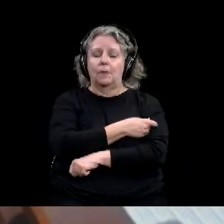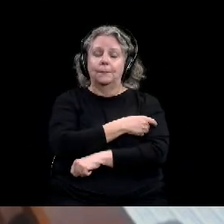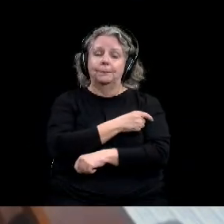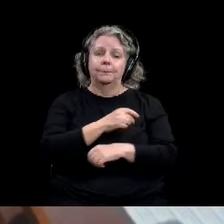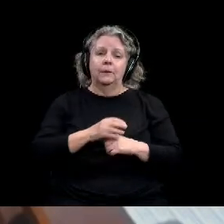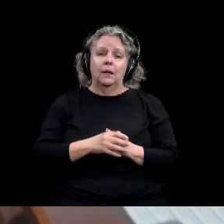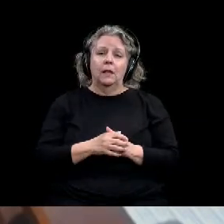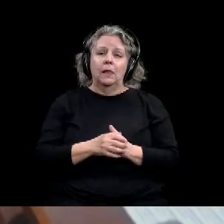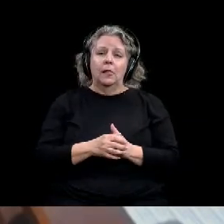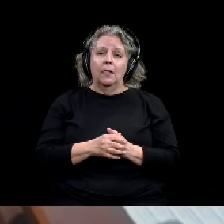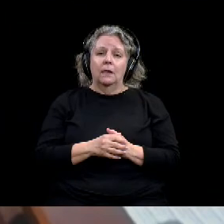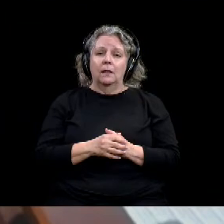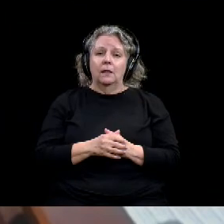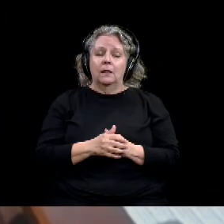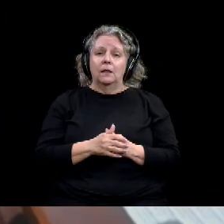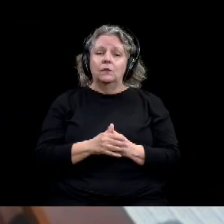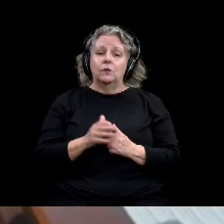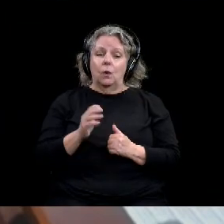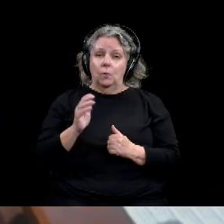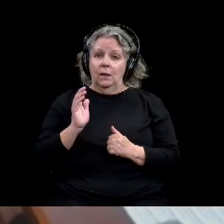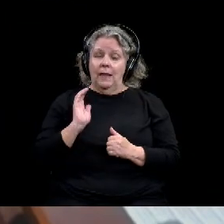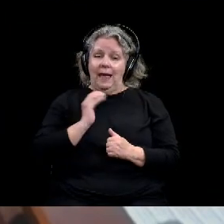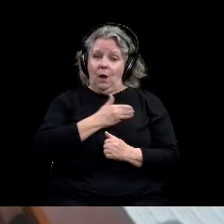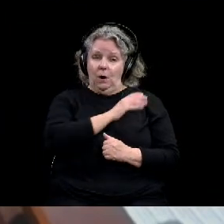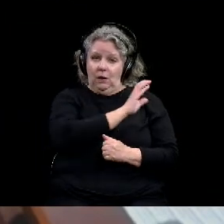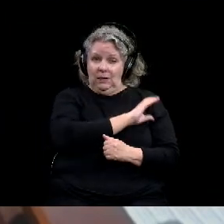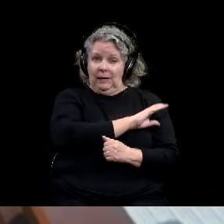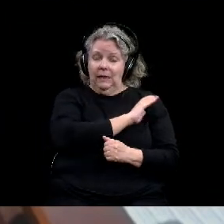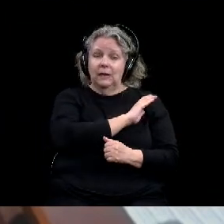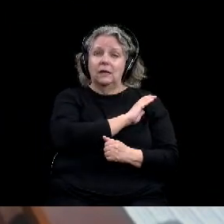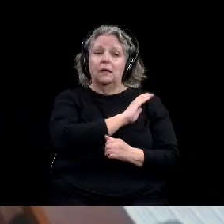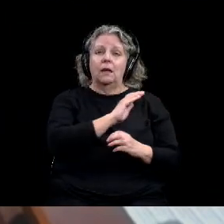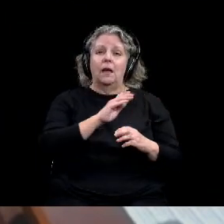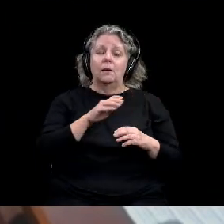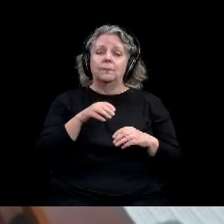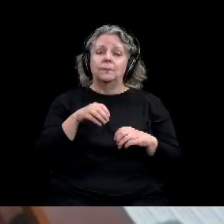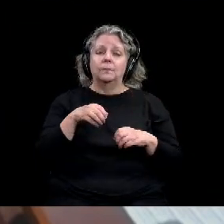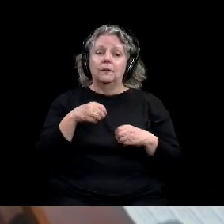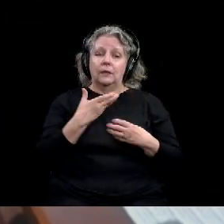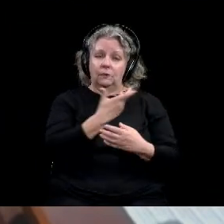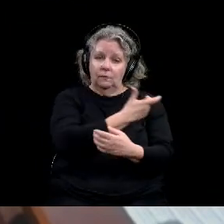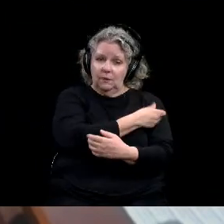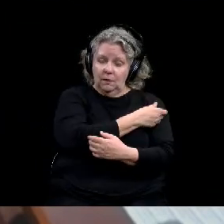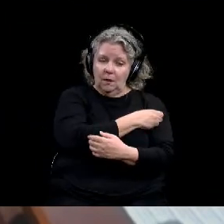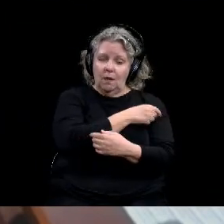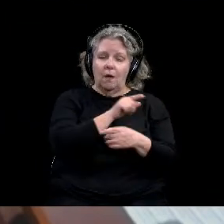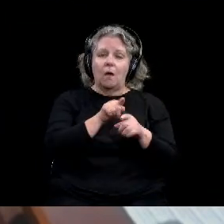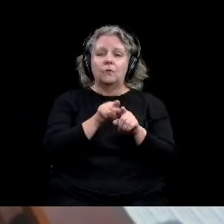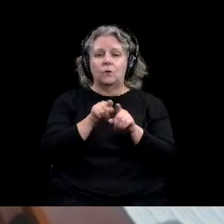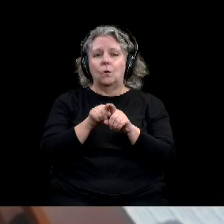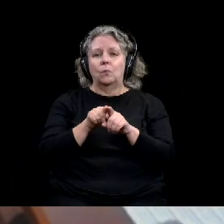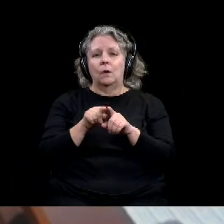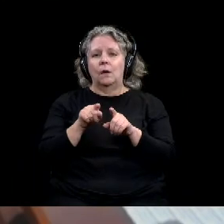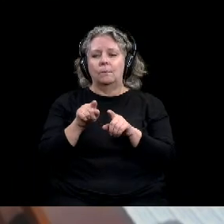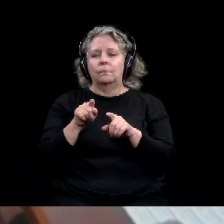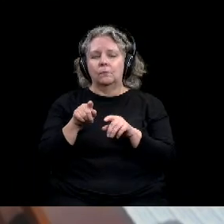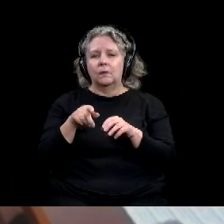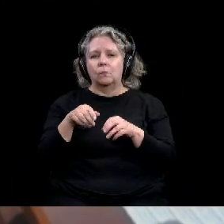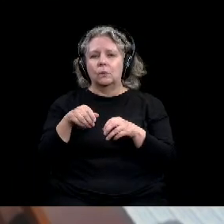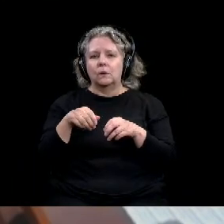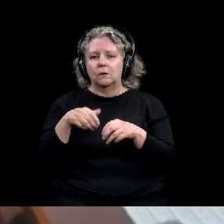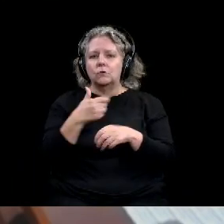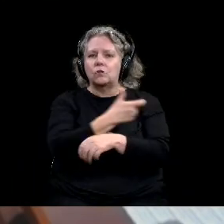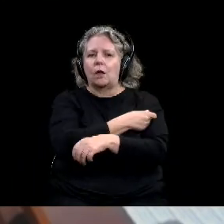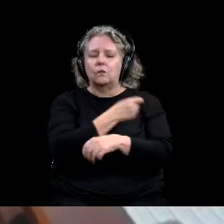offer vaccinations to frontline healthcare workers. And we continue to, in turn, share those